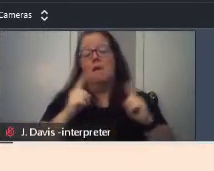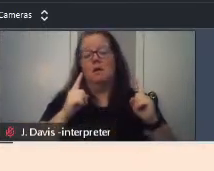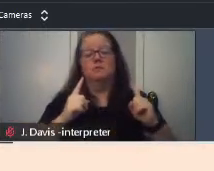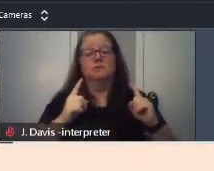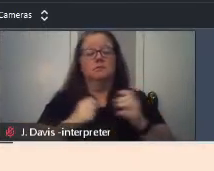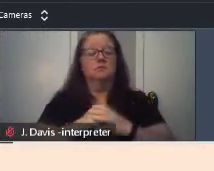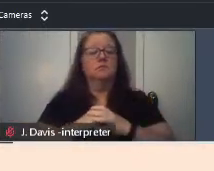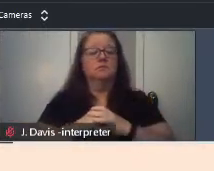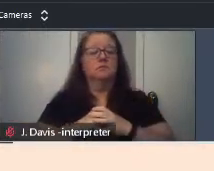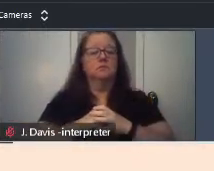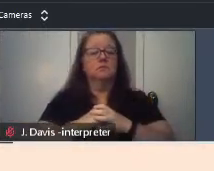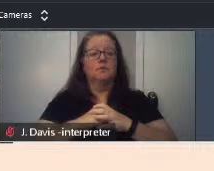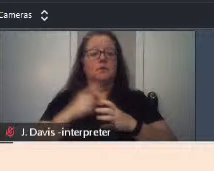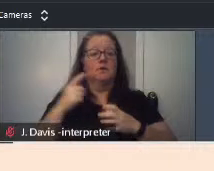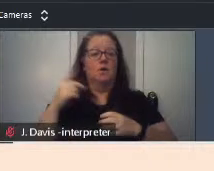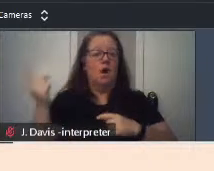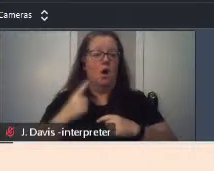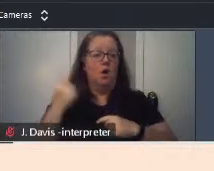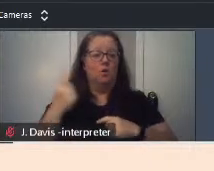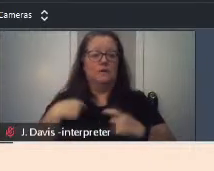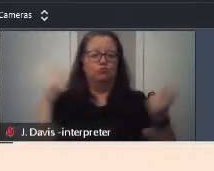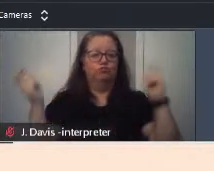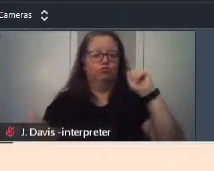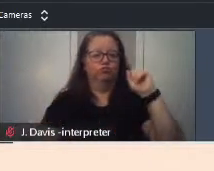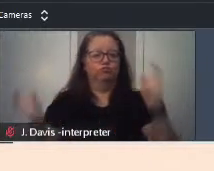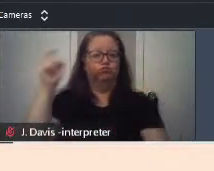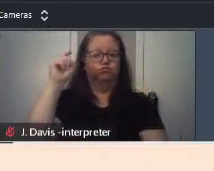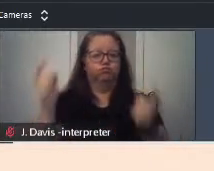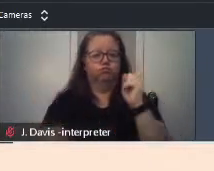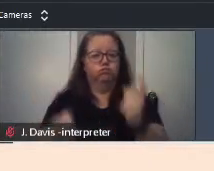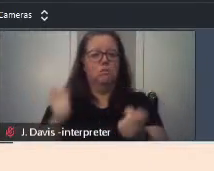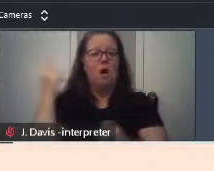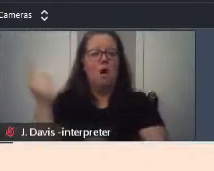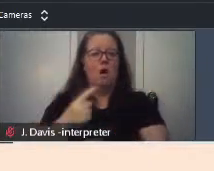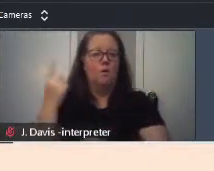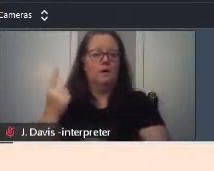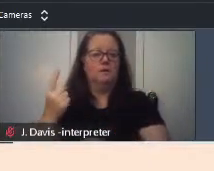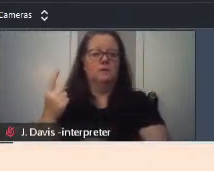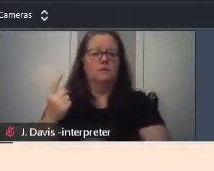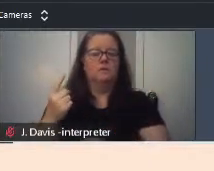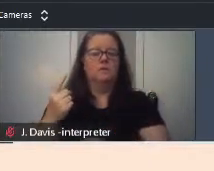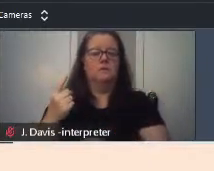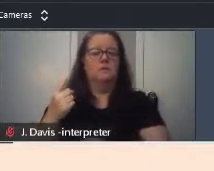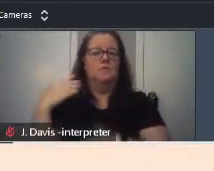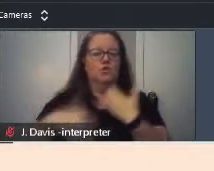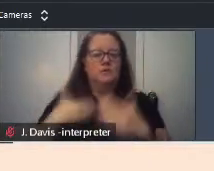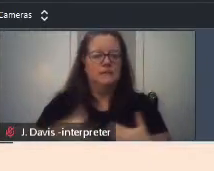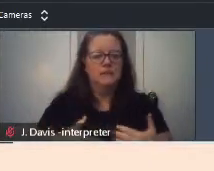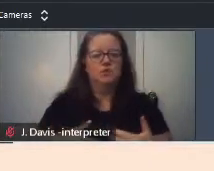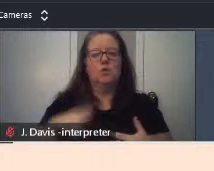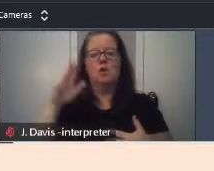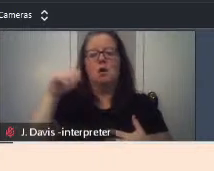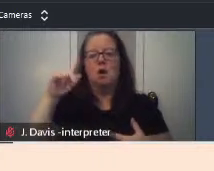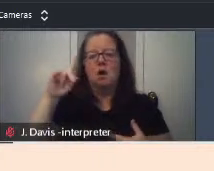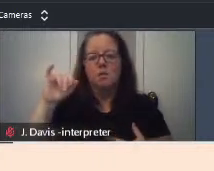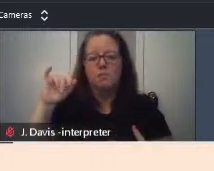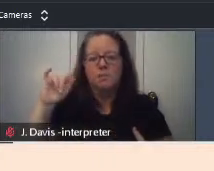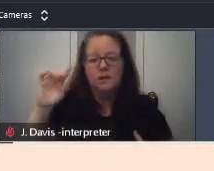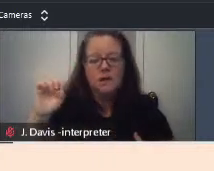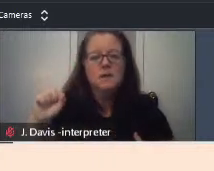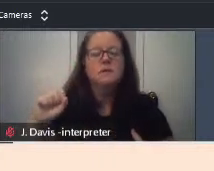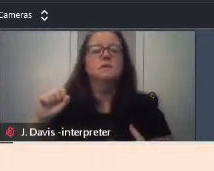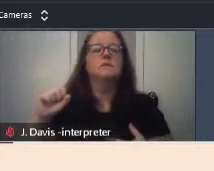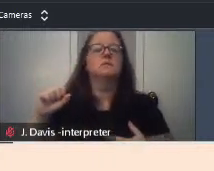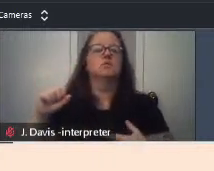So we're always changing. The wellhead protection plan is always changing. We work with Caesar on updates. We're doing some things